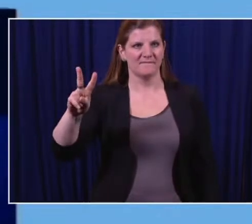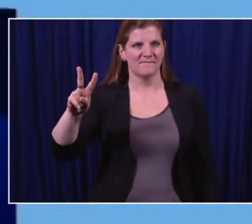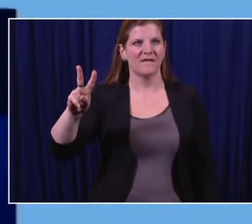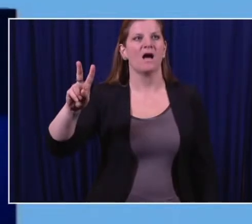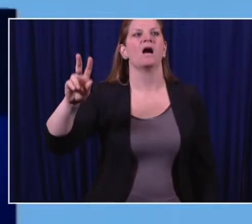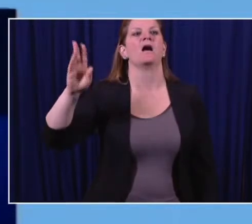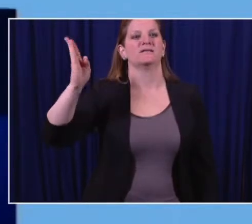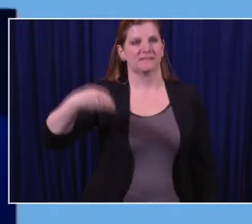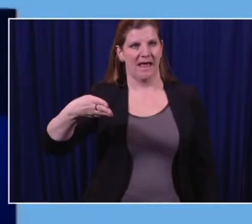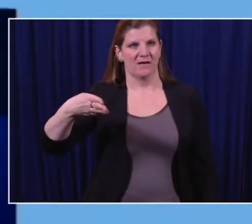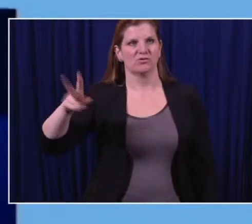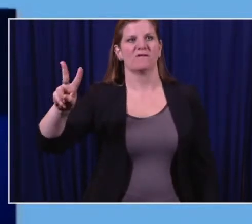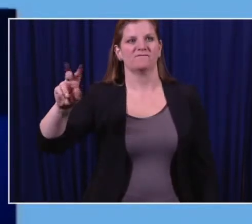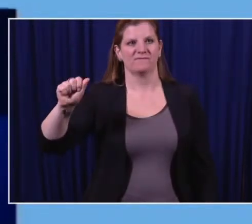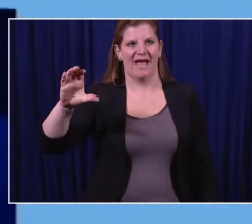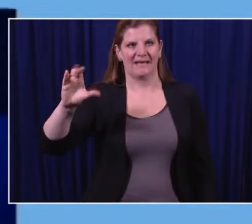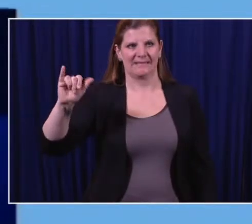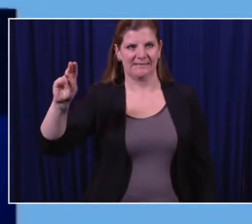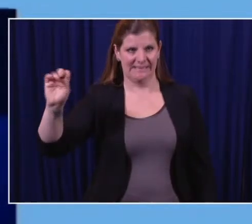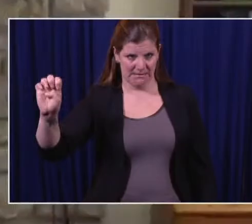coronavirus.ohio.gov/vaccine.